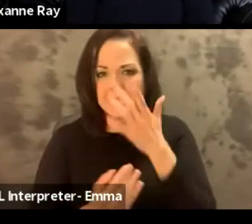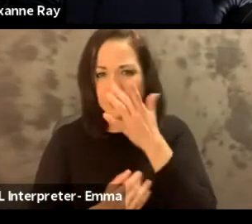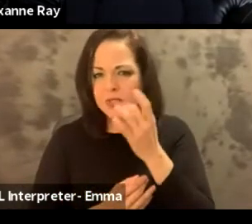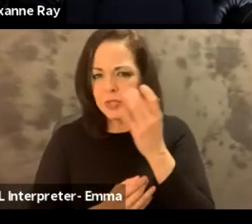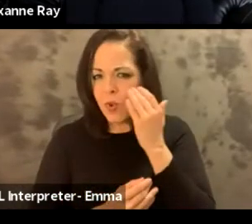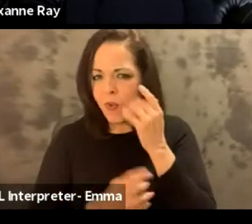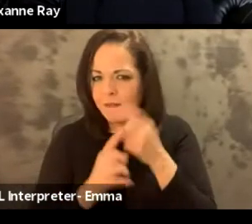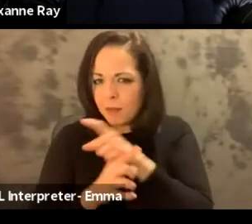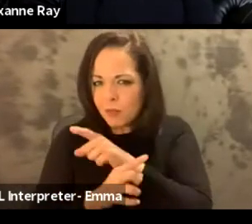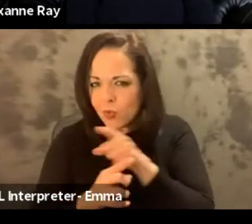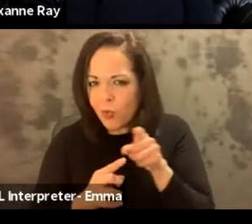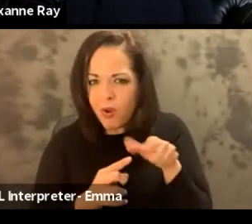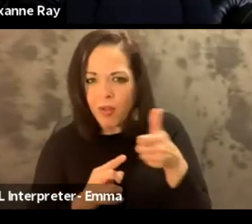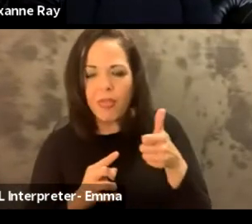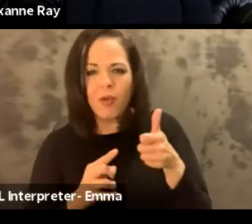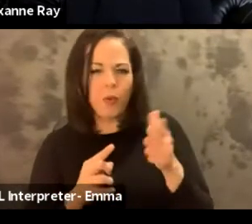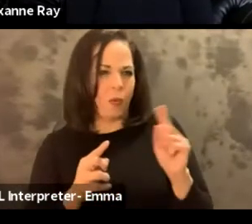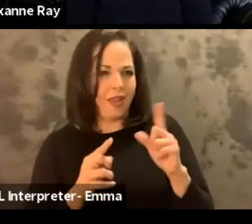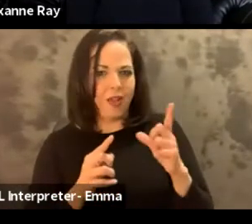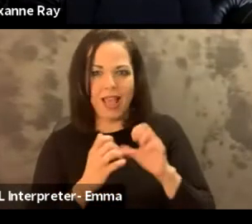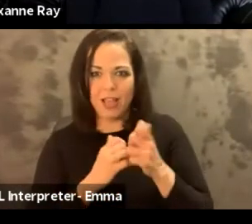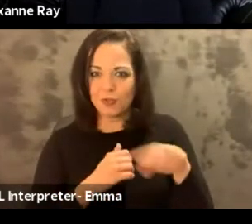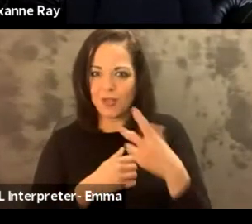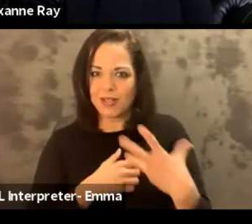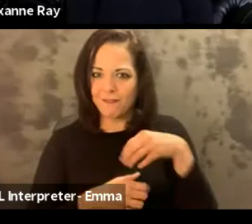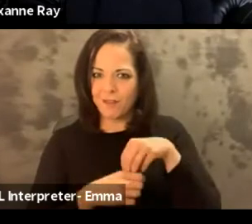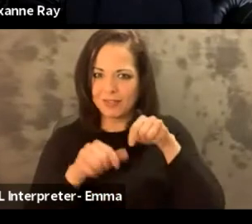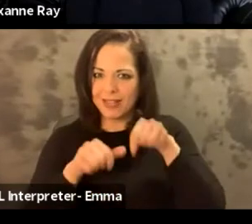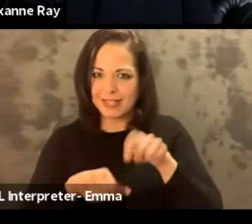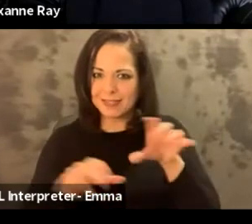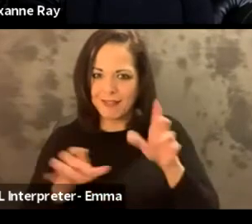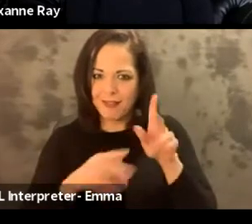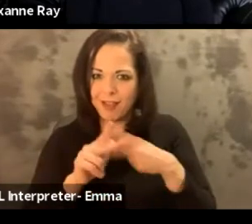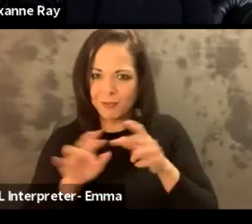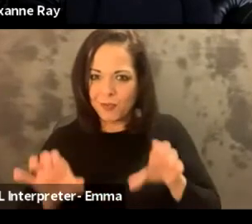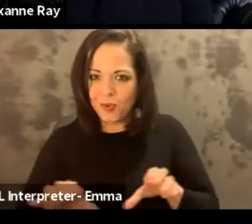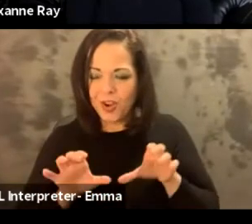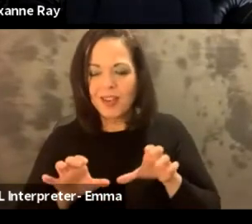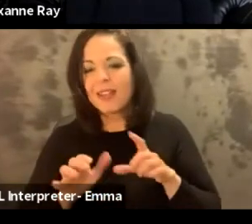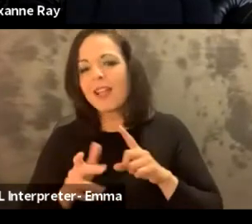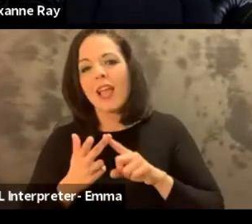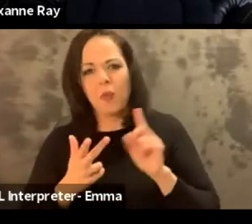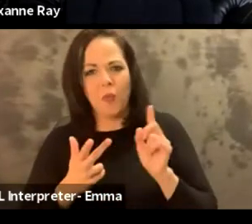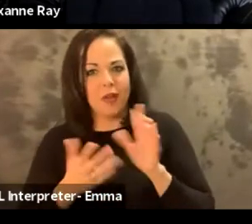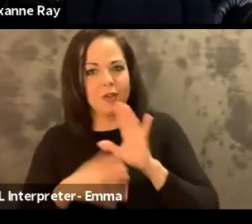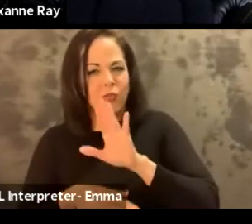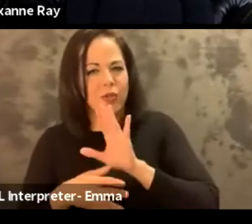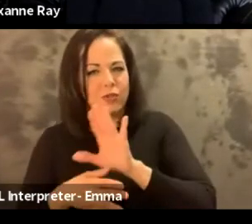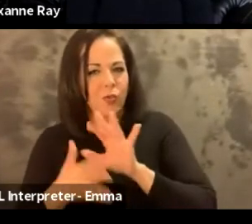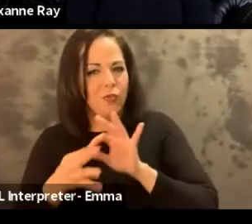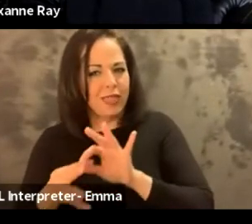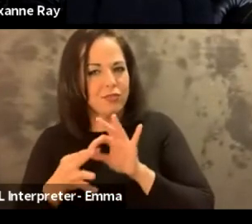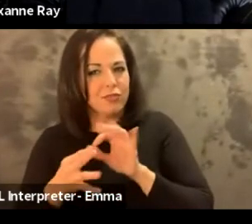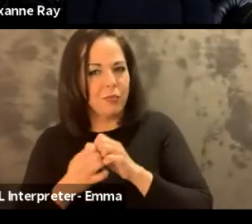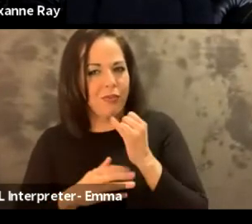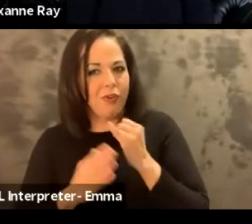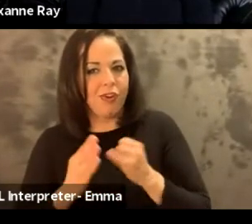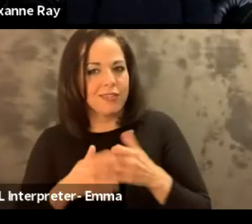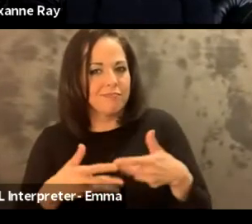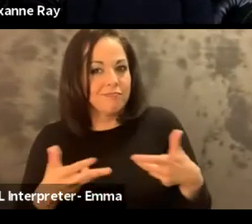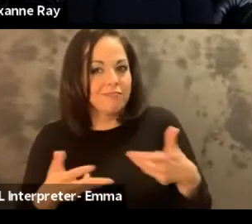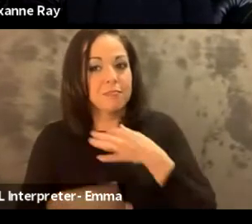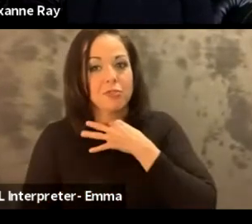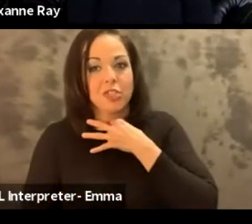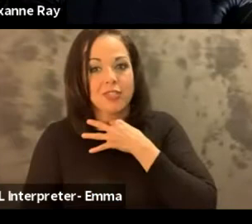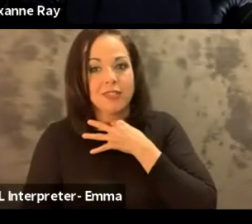kind of where, like how did you get into this work? And what is your relationship with art? So as